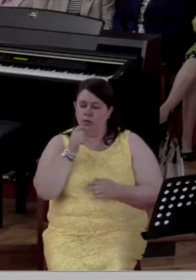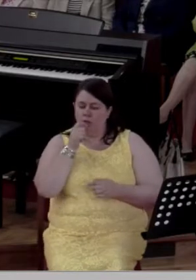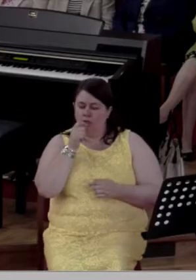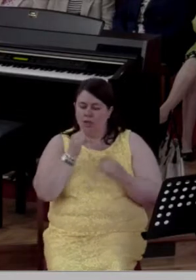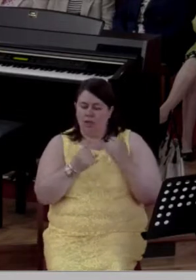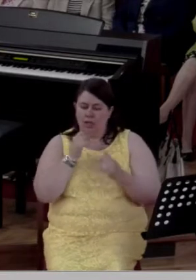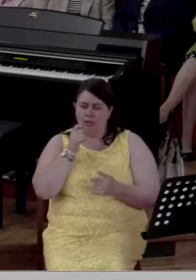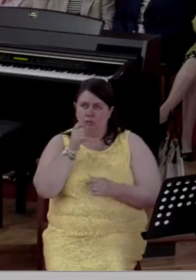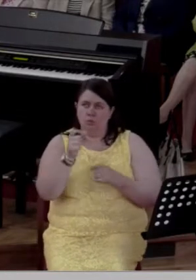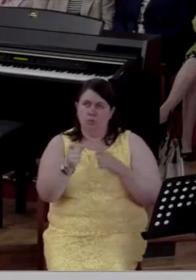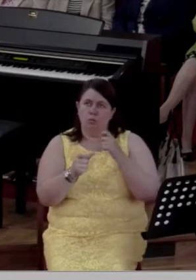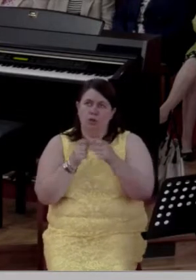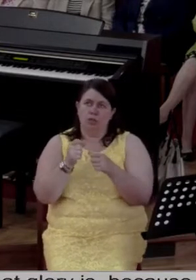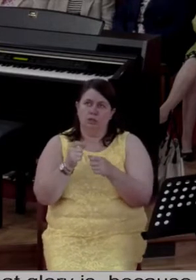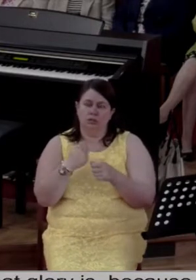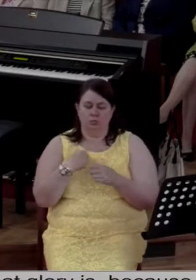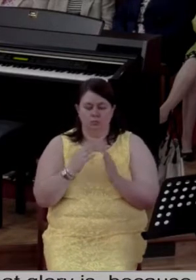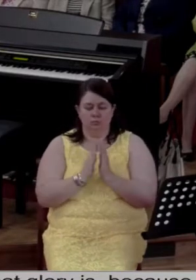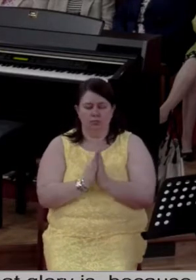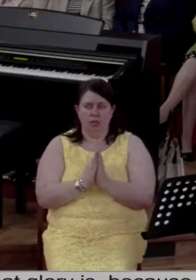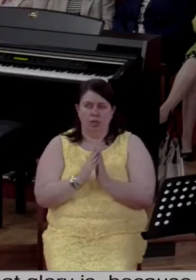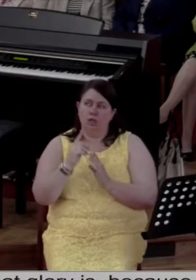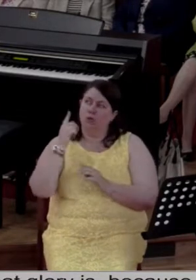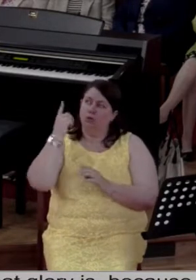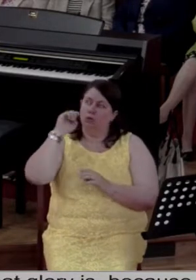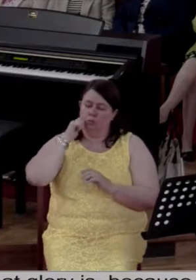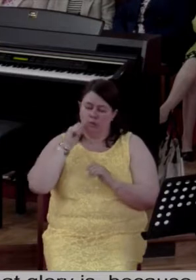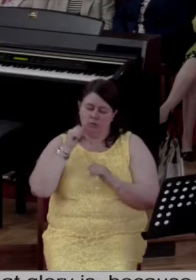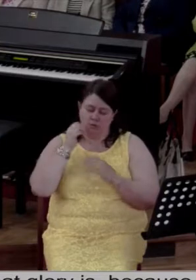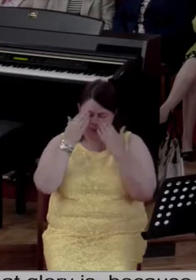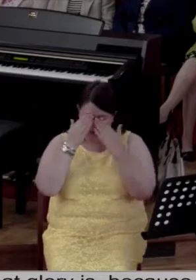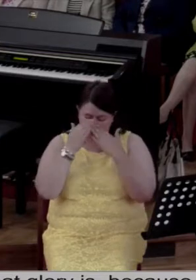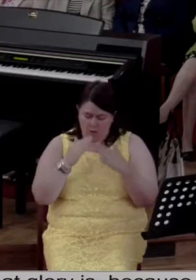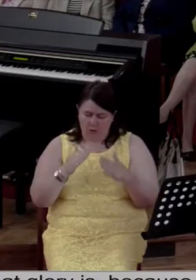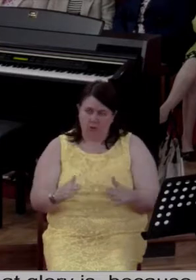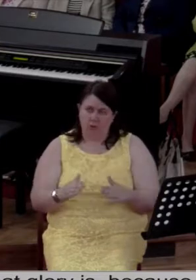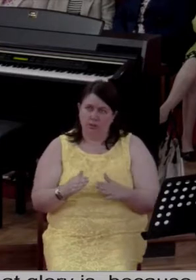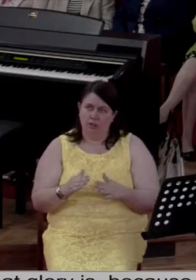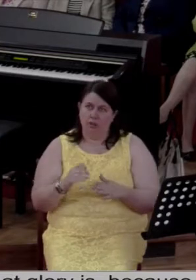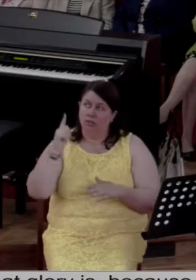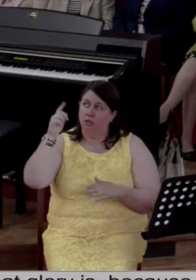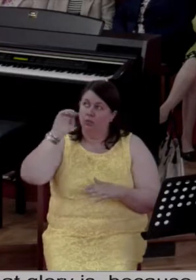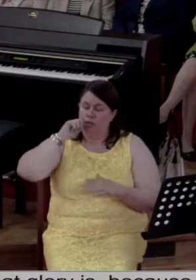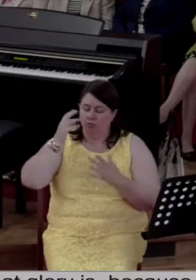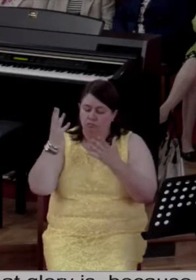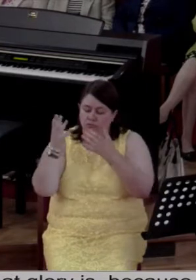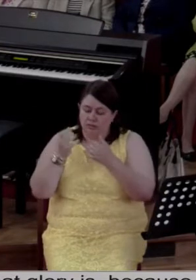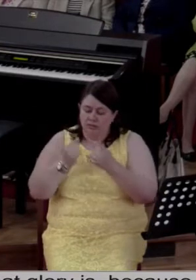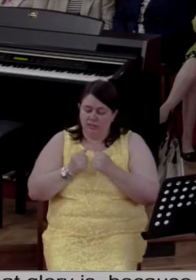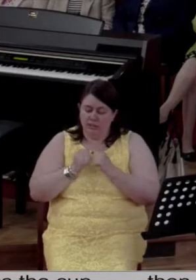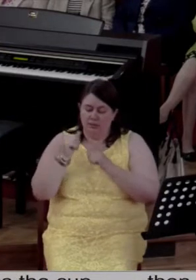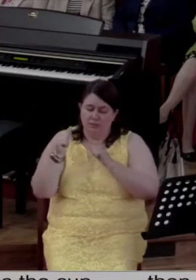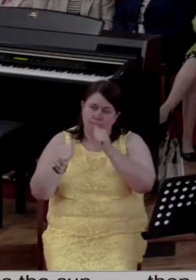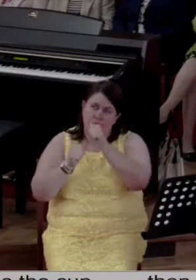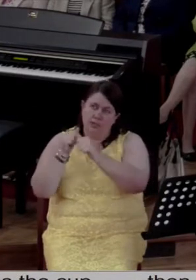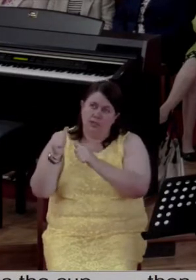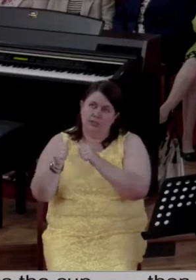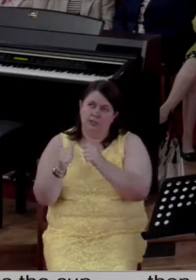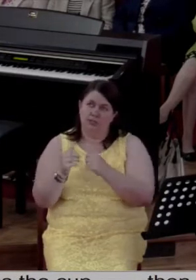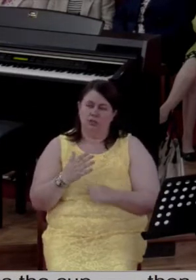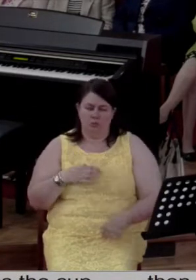We're praying that God will be glorified, that he will be honored, that he will receive the praise. And then we use the word